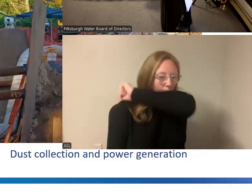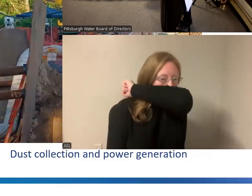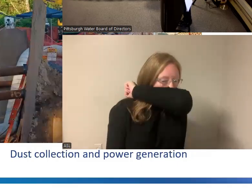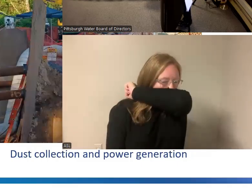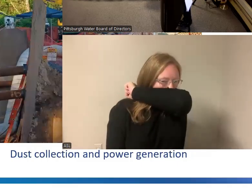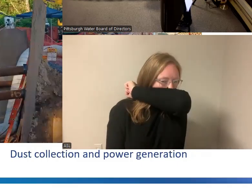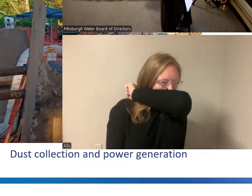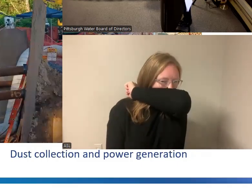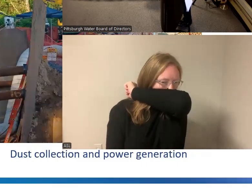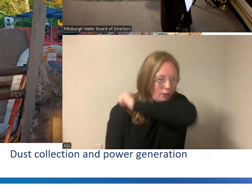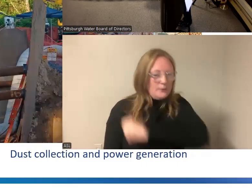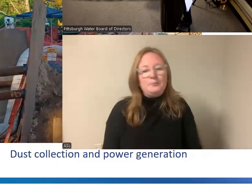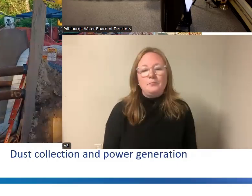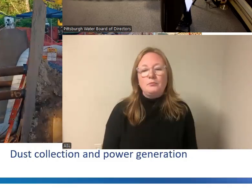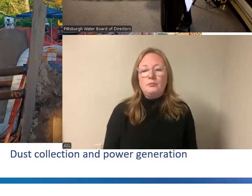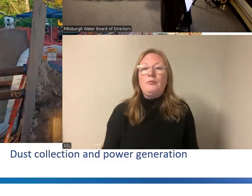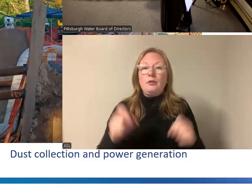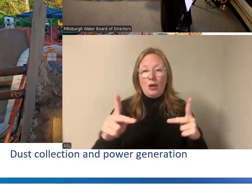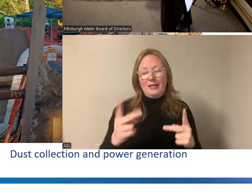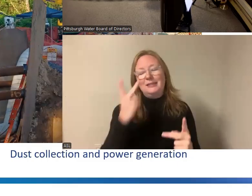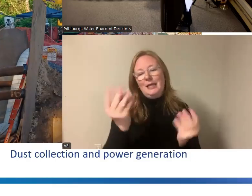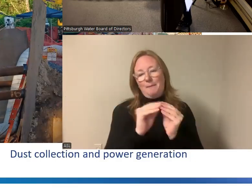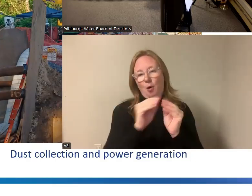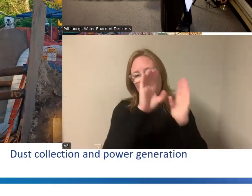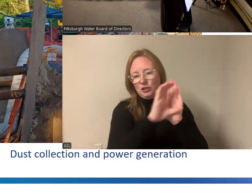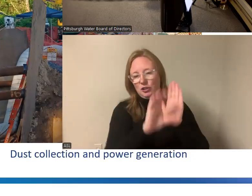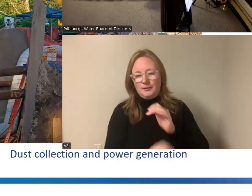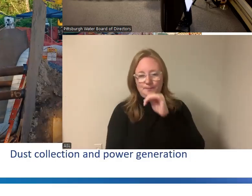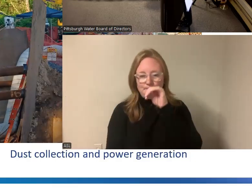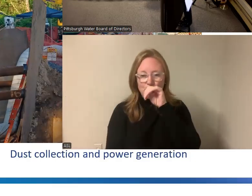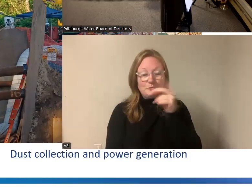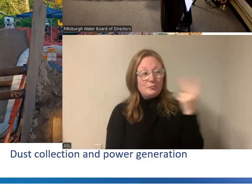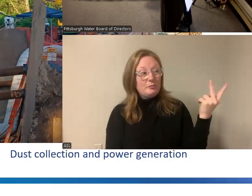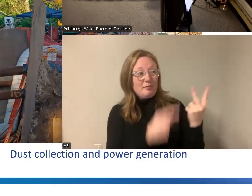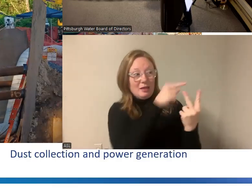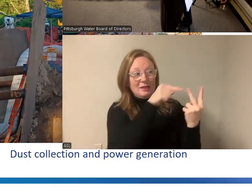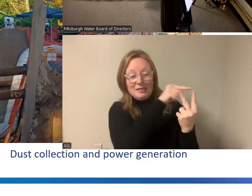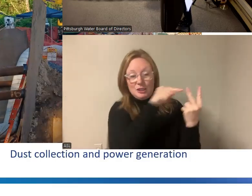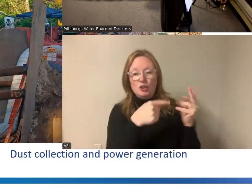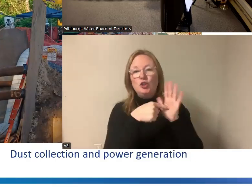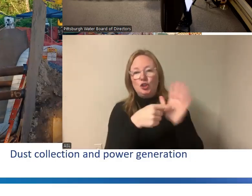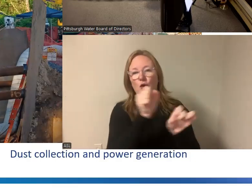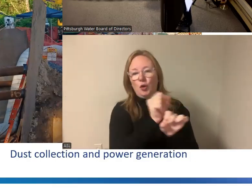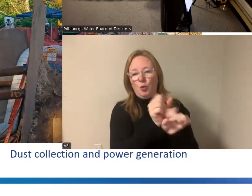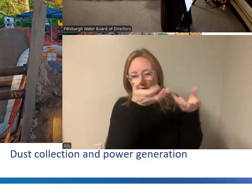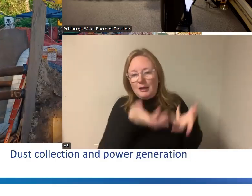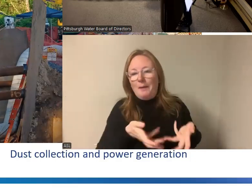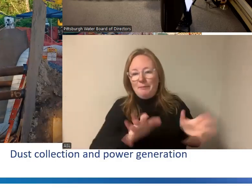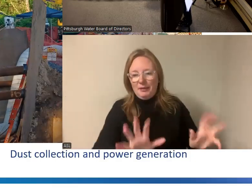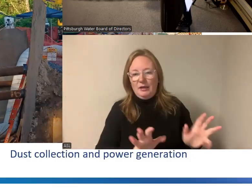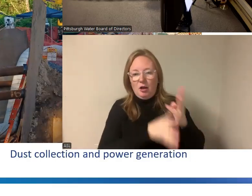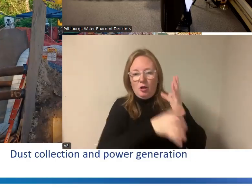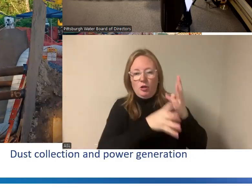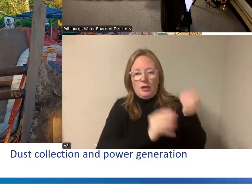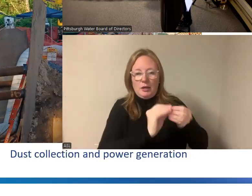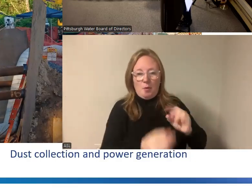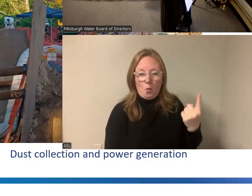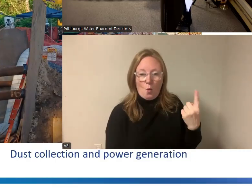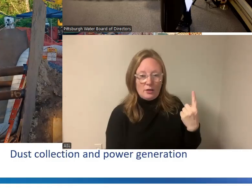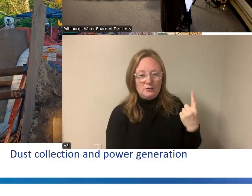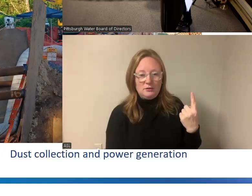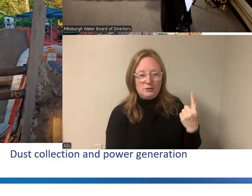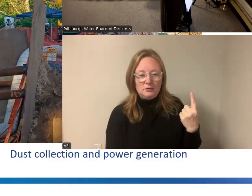So a couple of key pictures here. These two pictures represent the work that was completed at the leak repair number 1, where